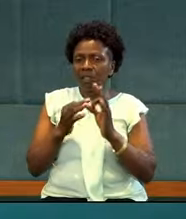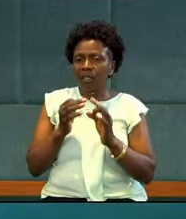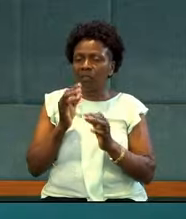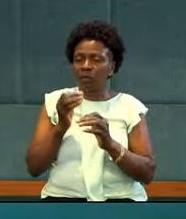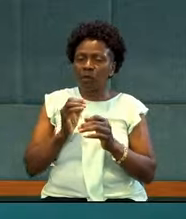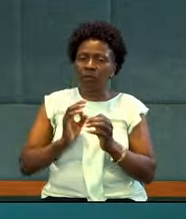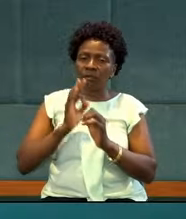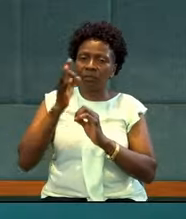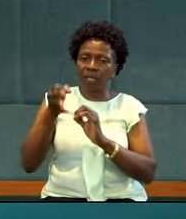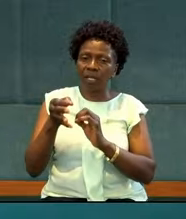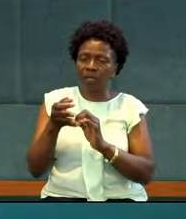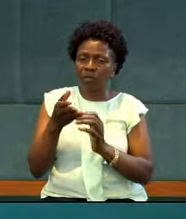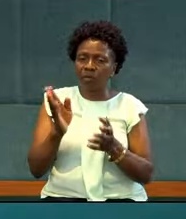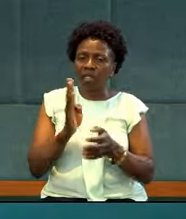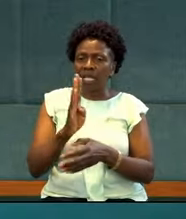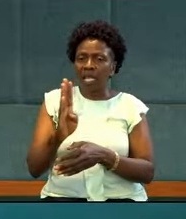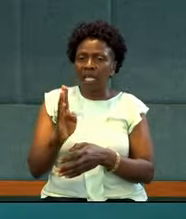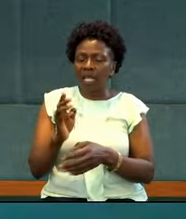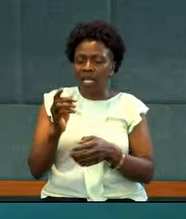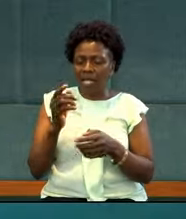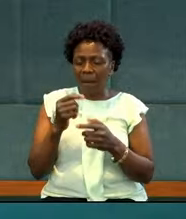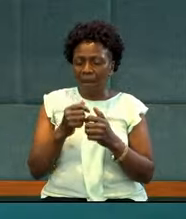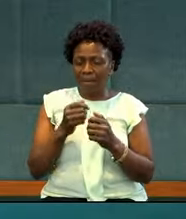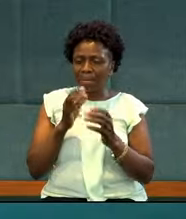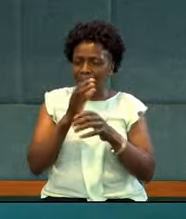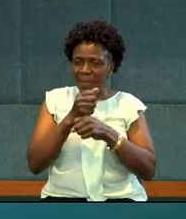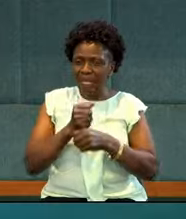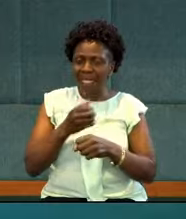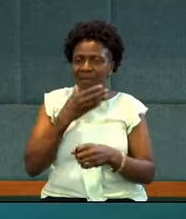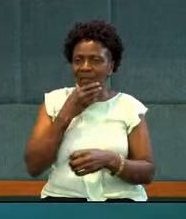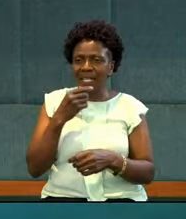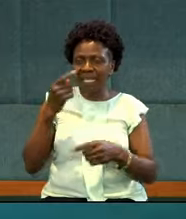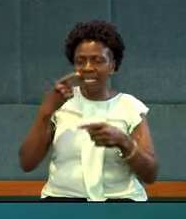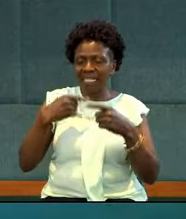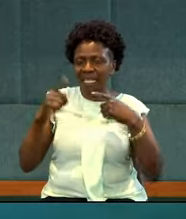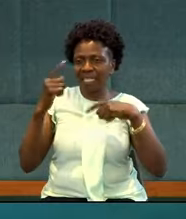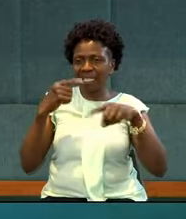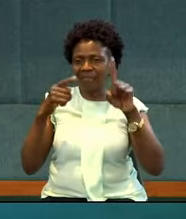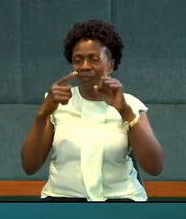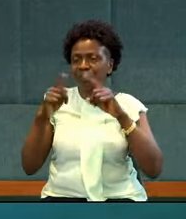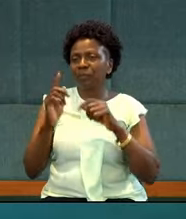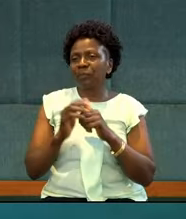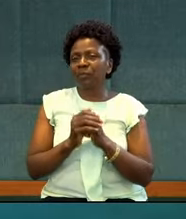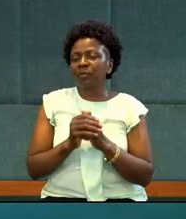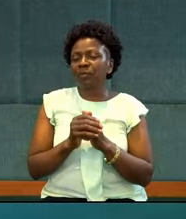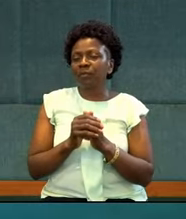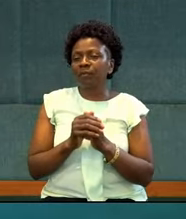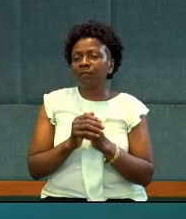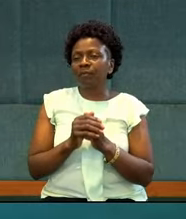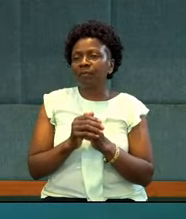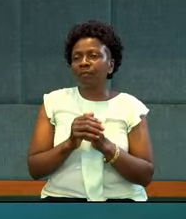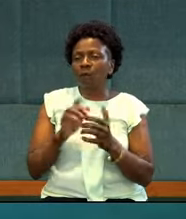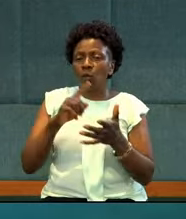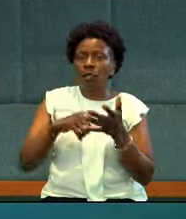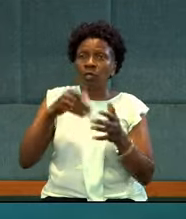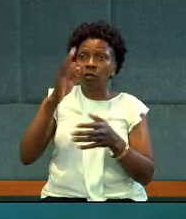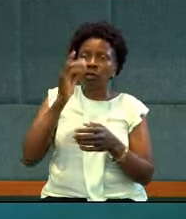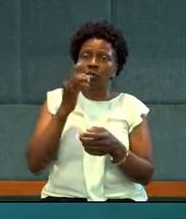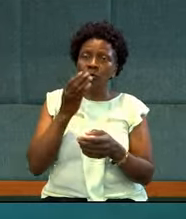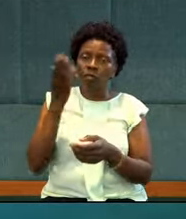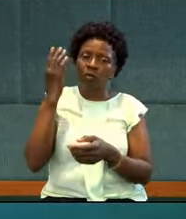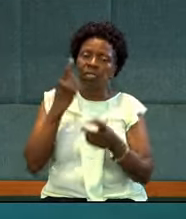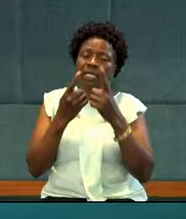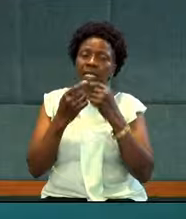would still help make the man successful. But that's not what I'm talking about. What God was saying was